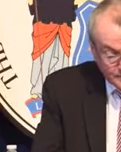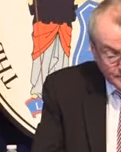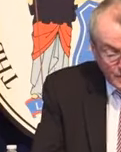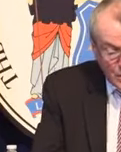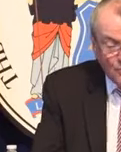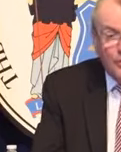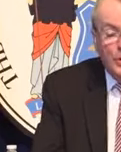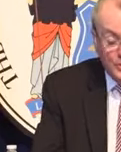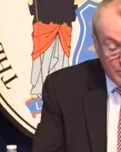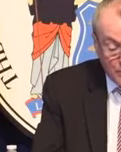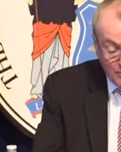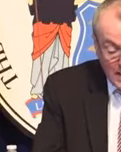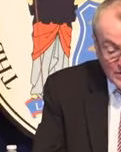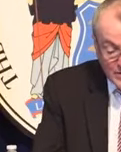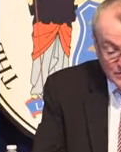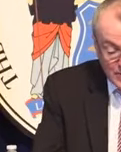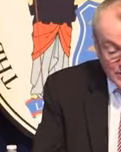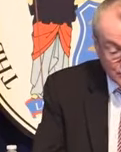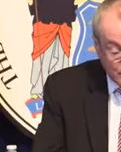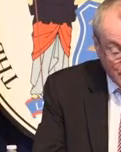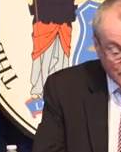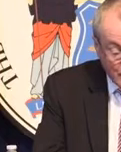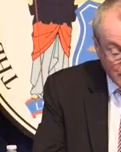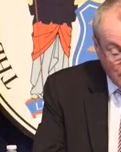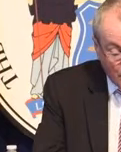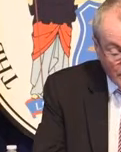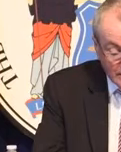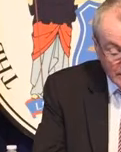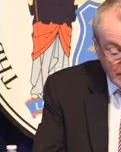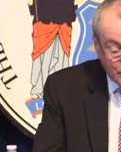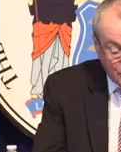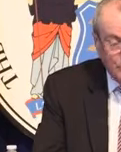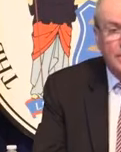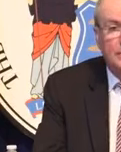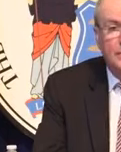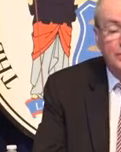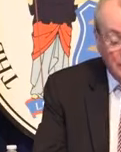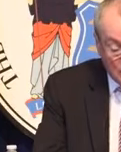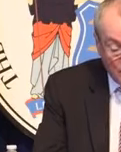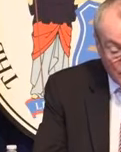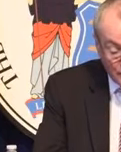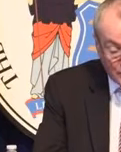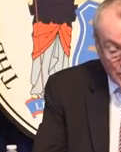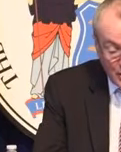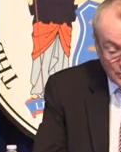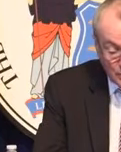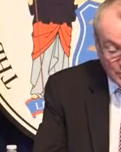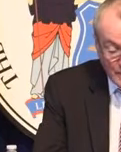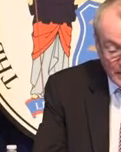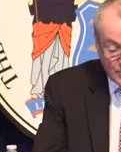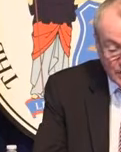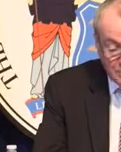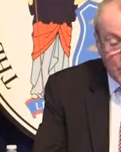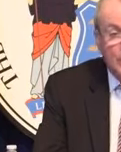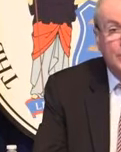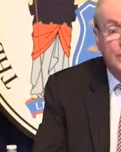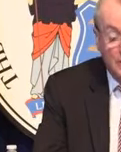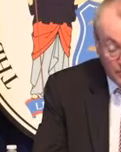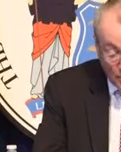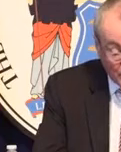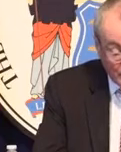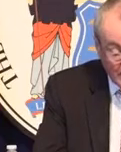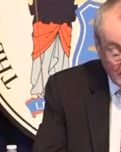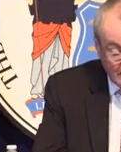Additionally, the overall number of positive test results we report is cumulative since our first case was announced on